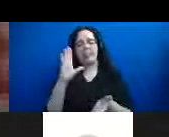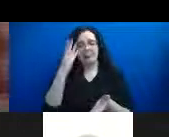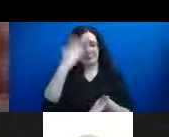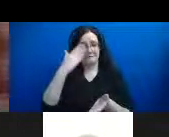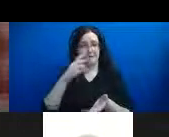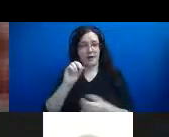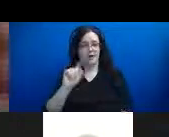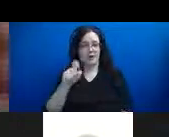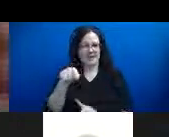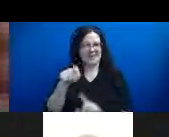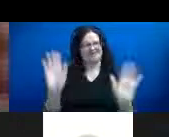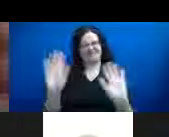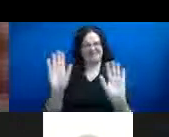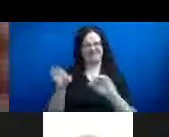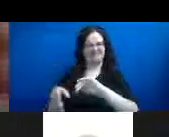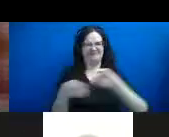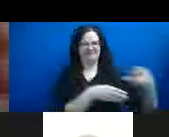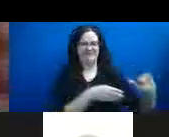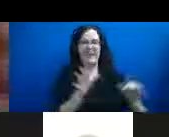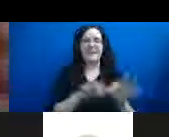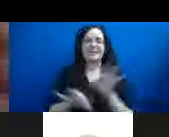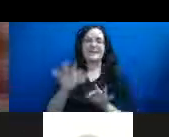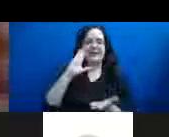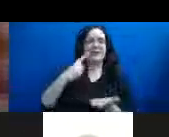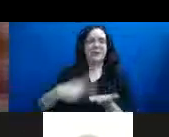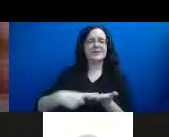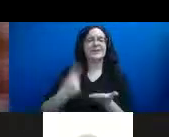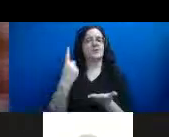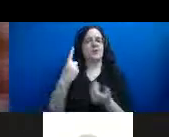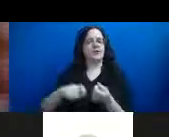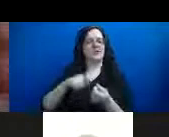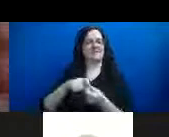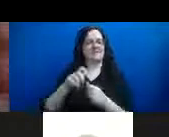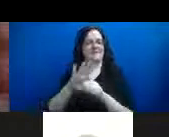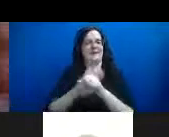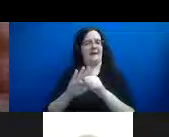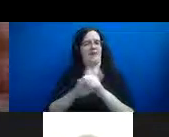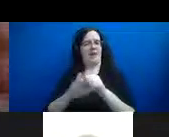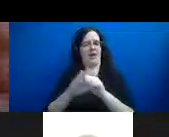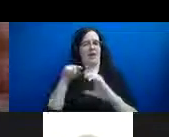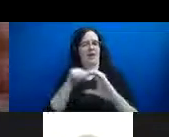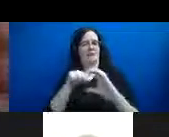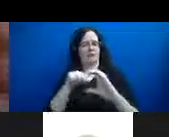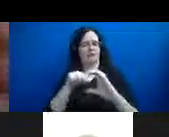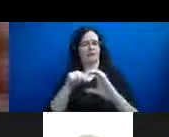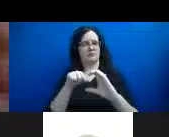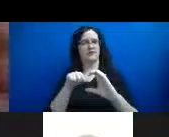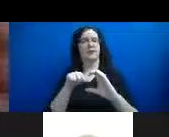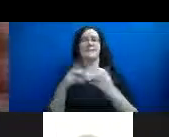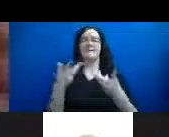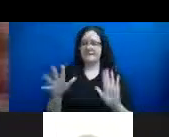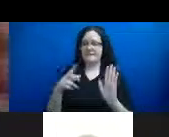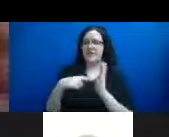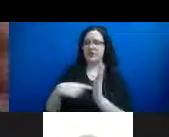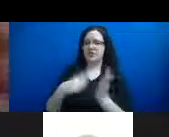cortex, we're going to be talking about one specific area that has been demonstrated to be something that